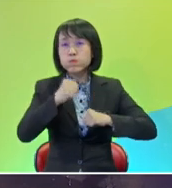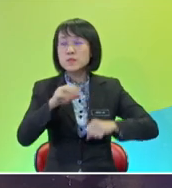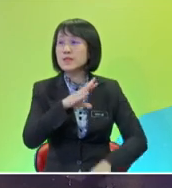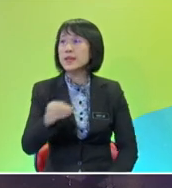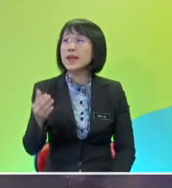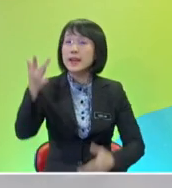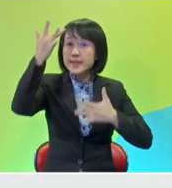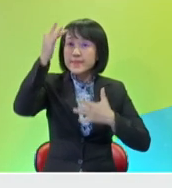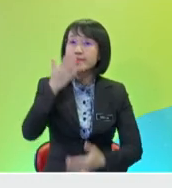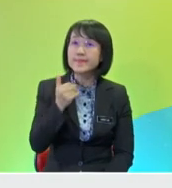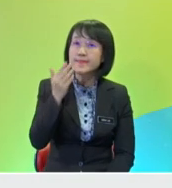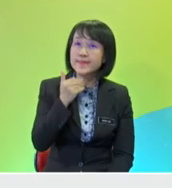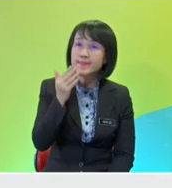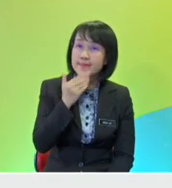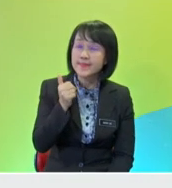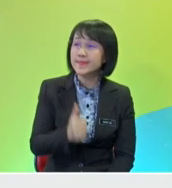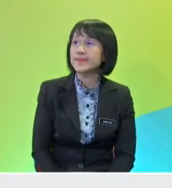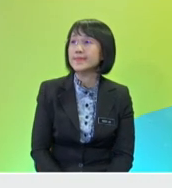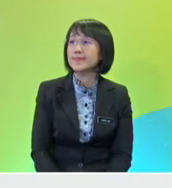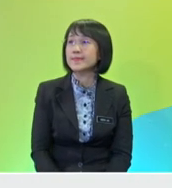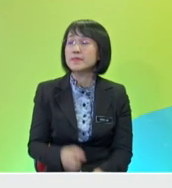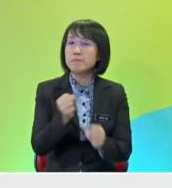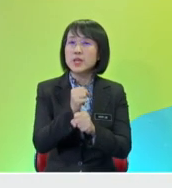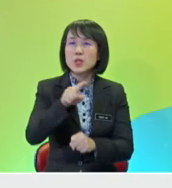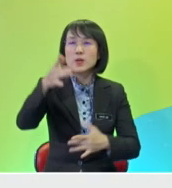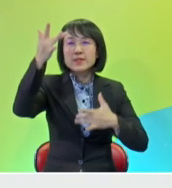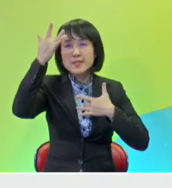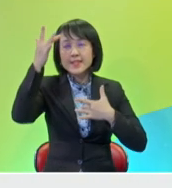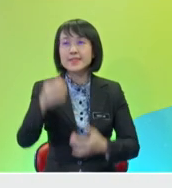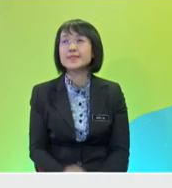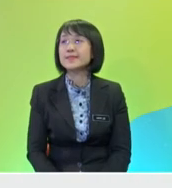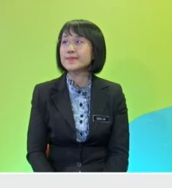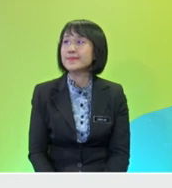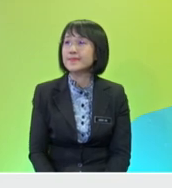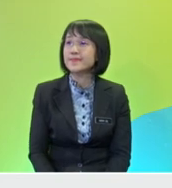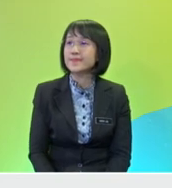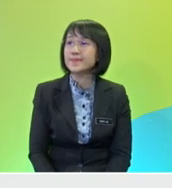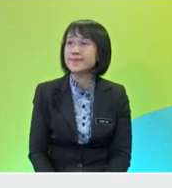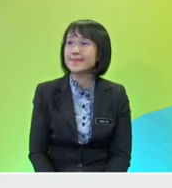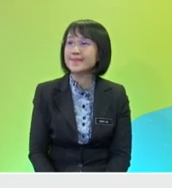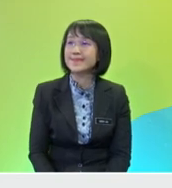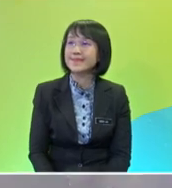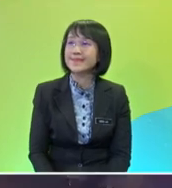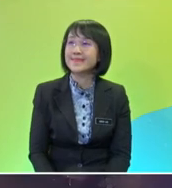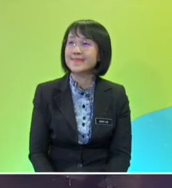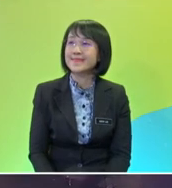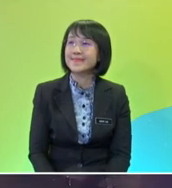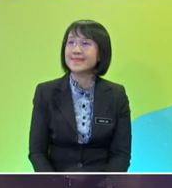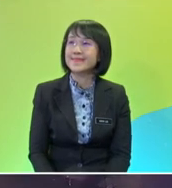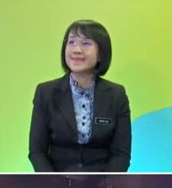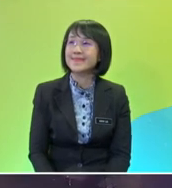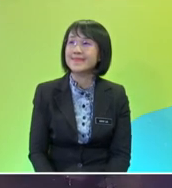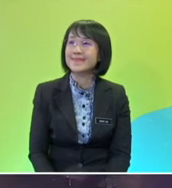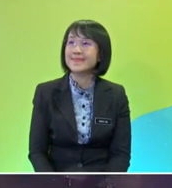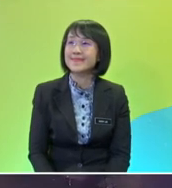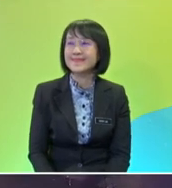you sick. I think they have done a good job. Remember the reward? Yes, we do. So I think you give the bravo